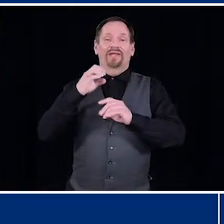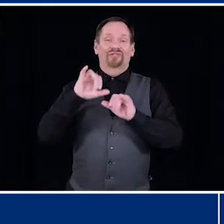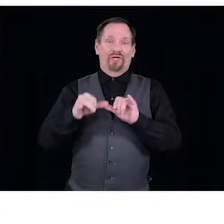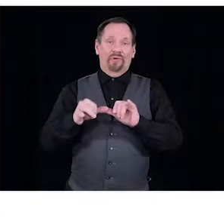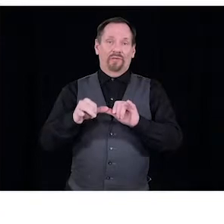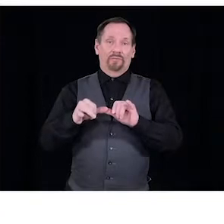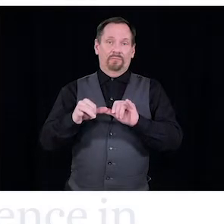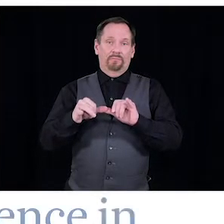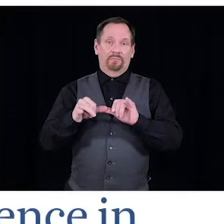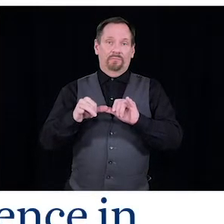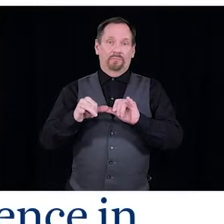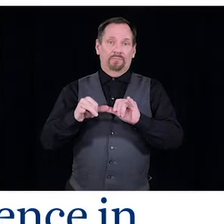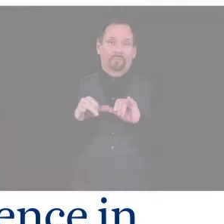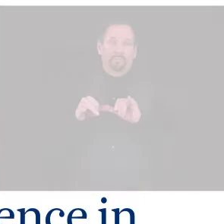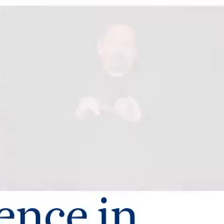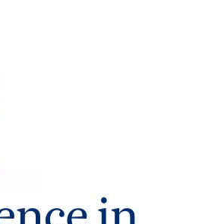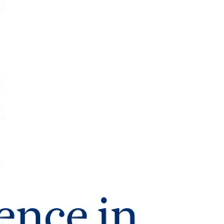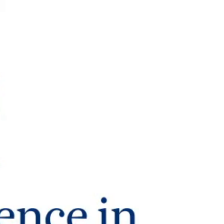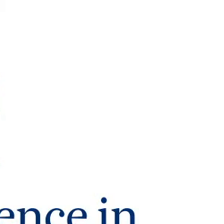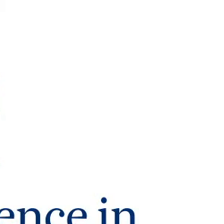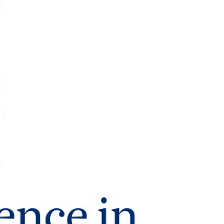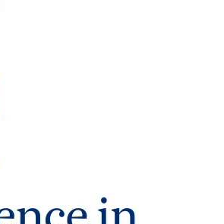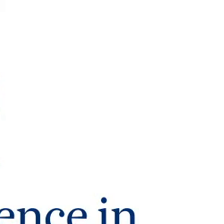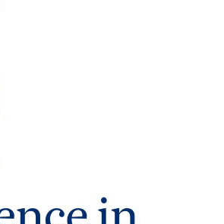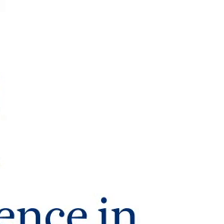Engineering. Ziwei Chen,